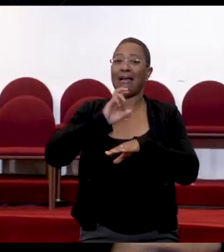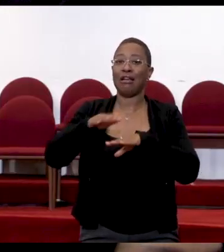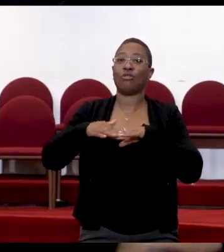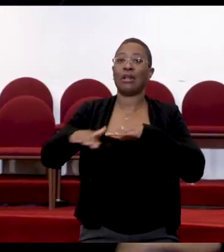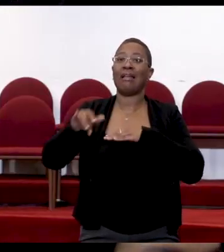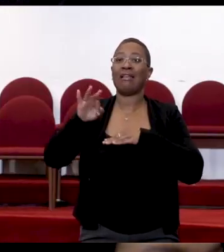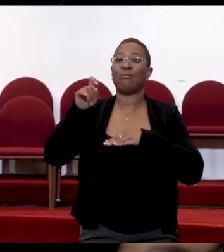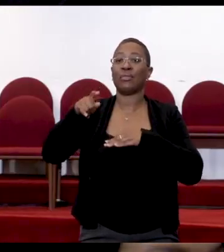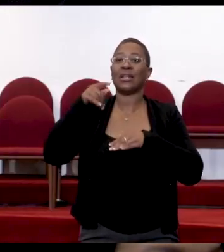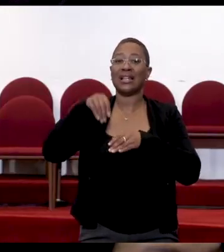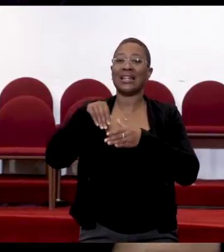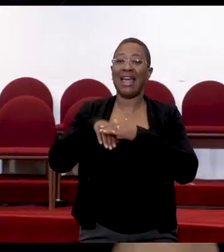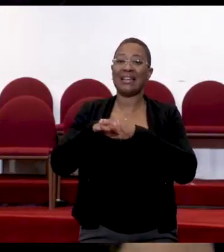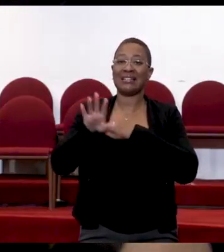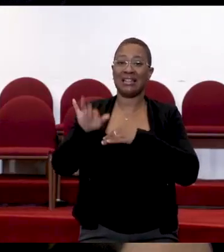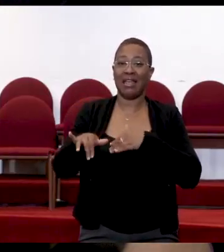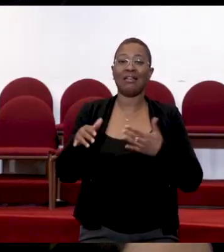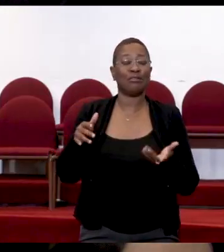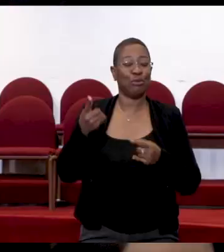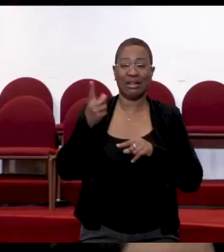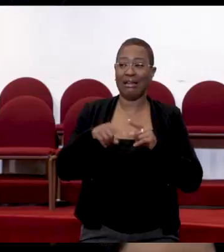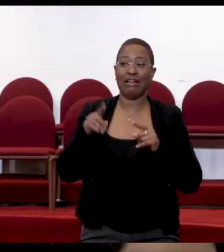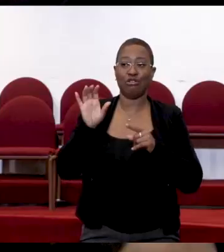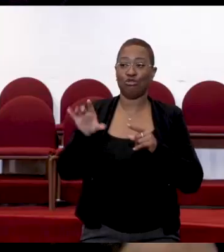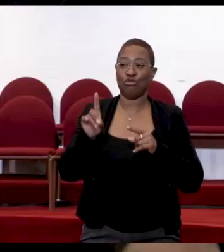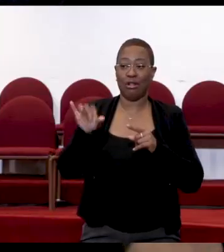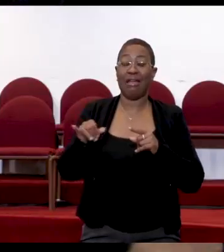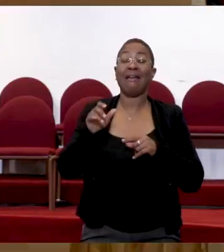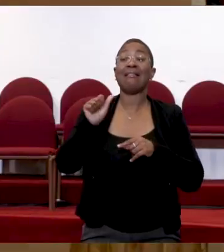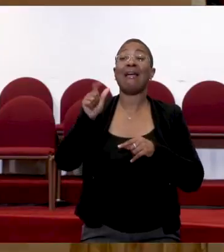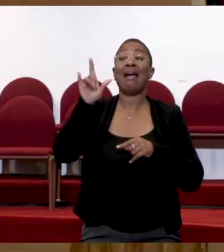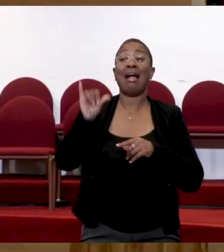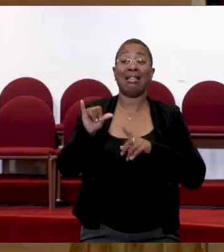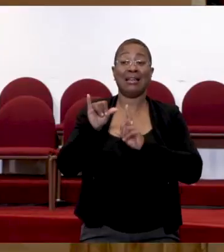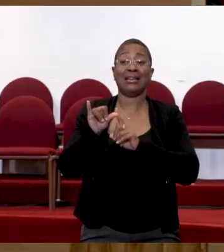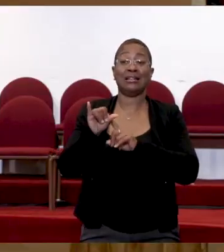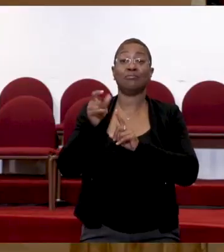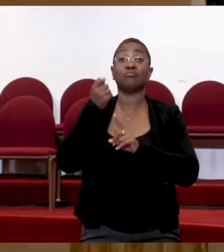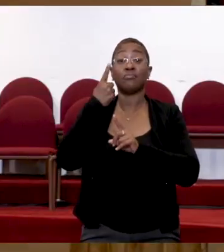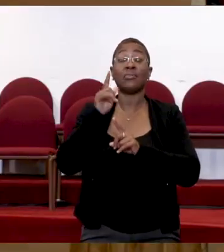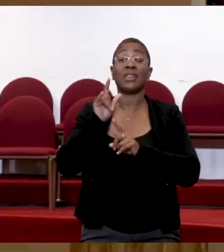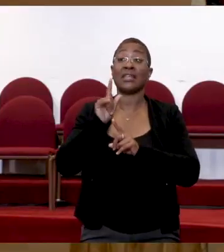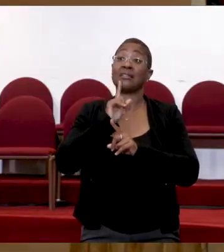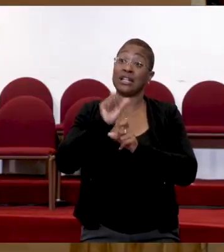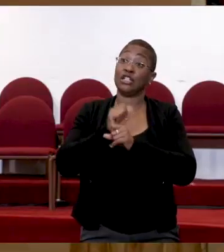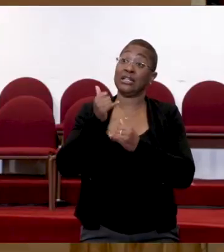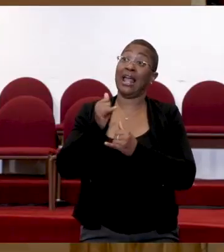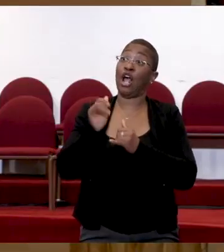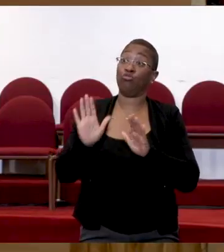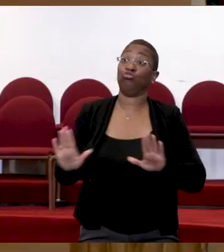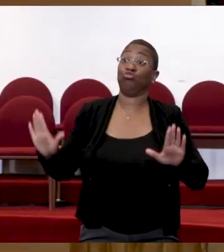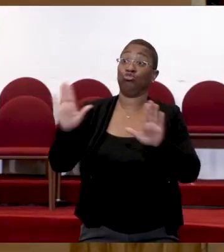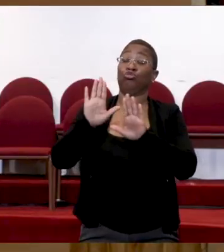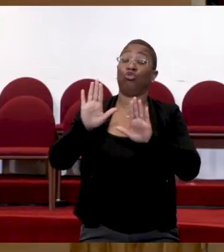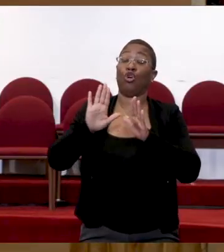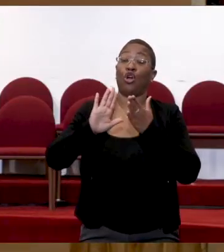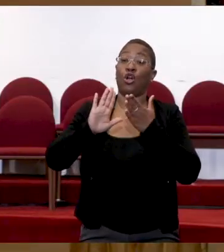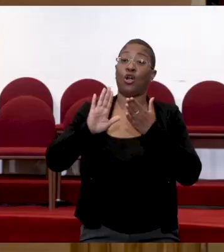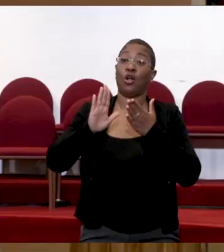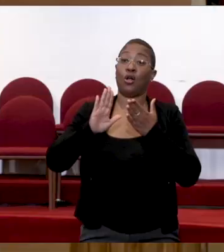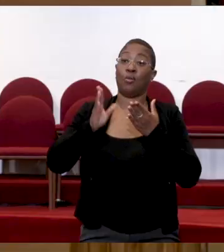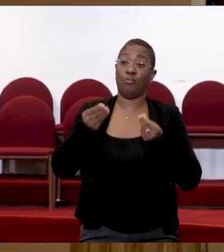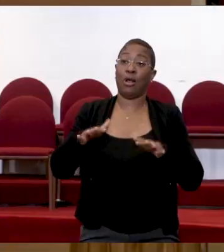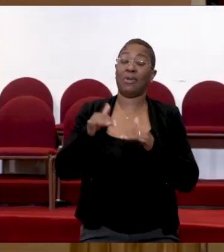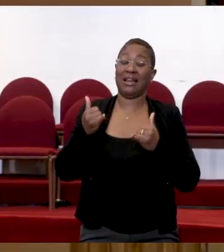to get to it. So, and the alley is actually your property. Half of it is your property. I do know